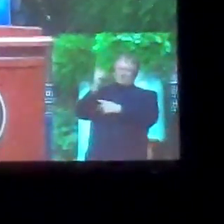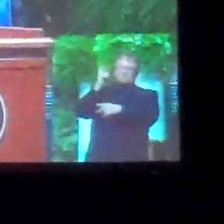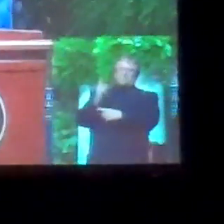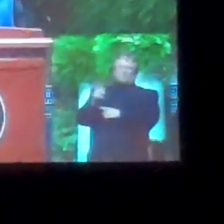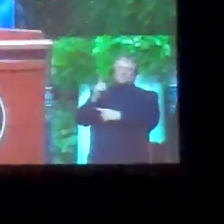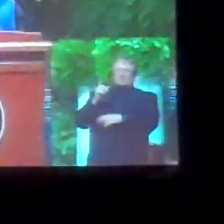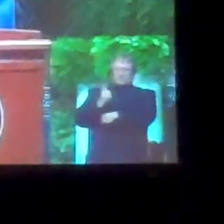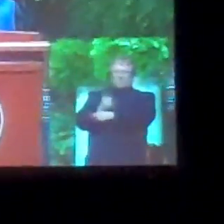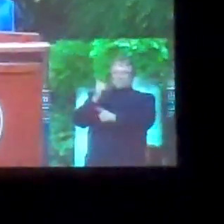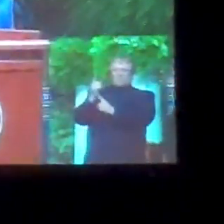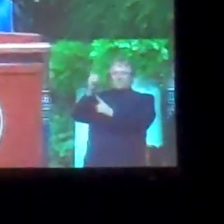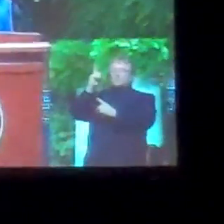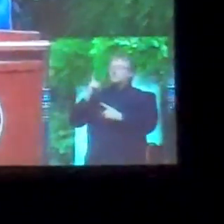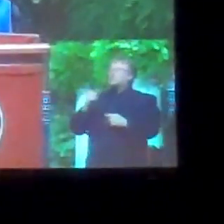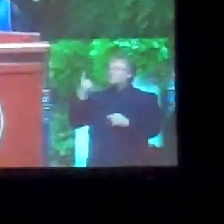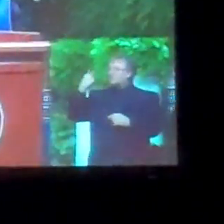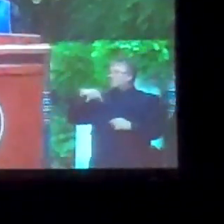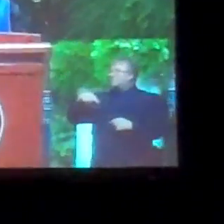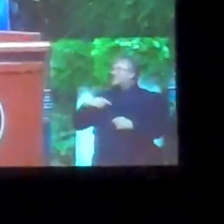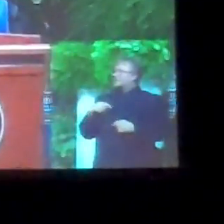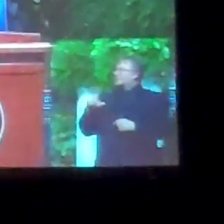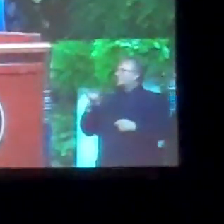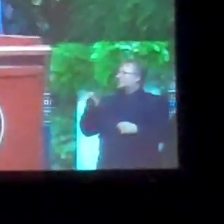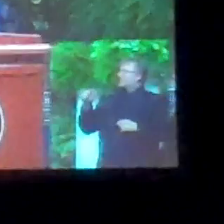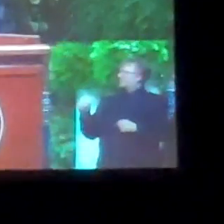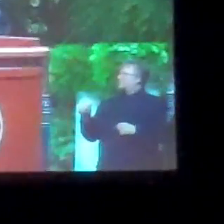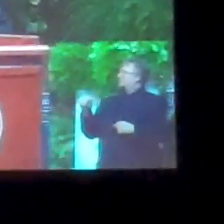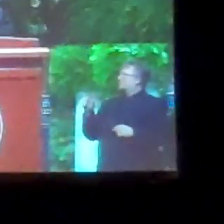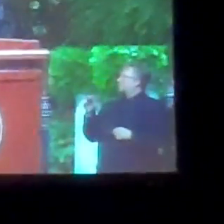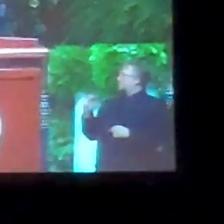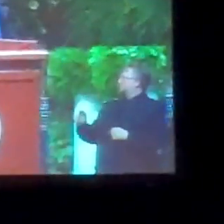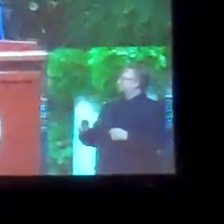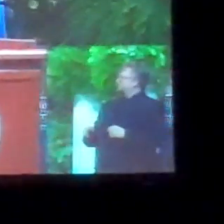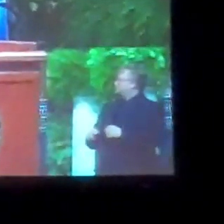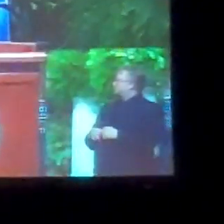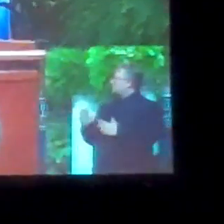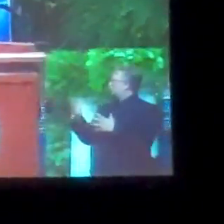And for me, it was Linda and Kim.